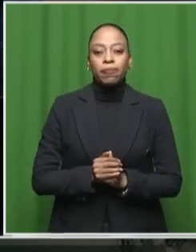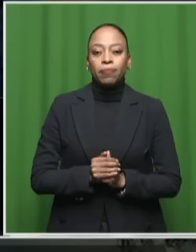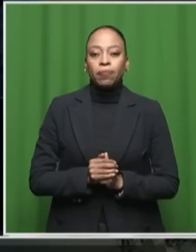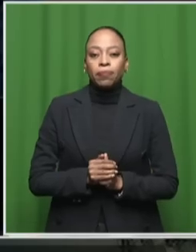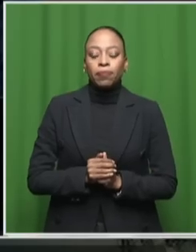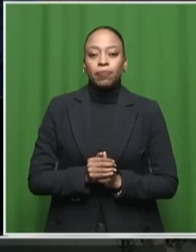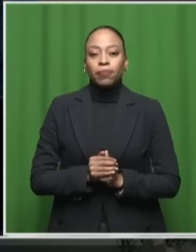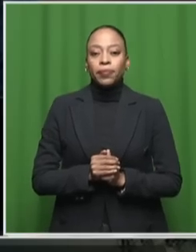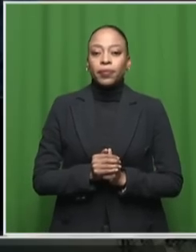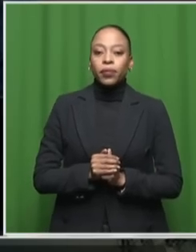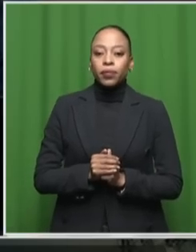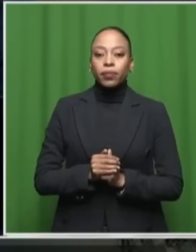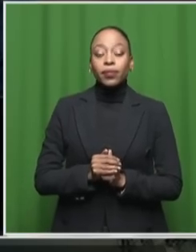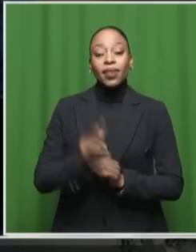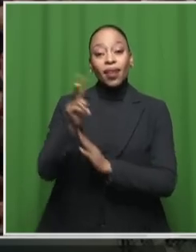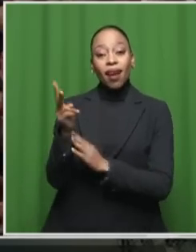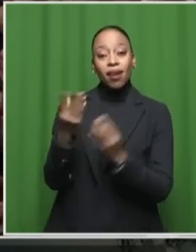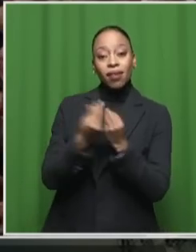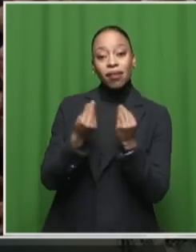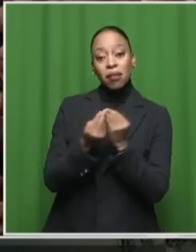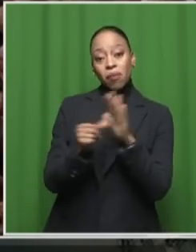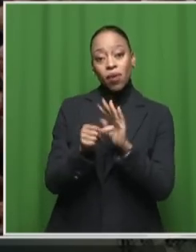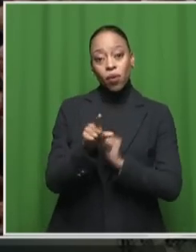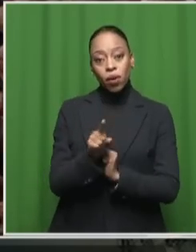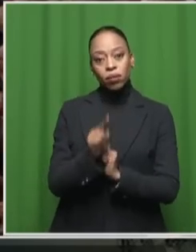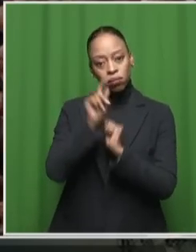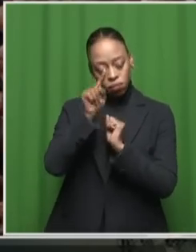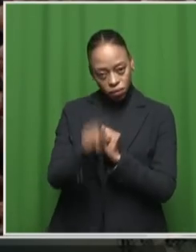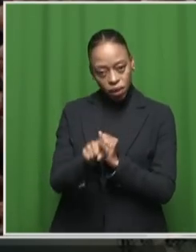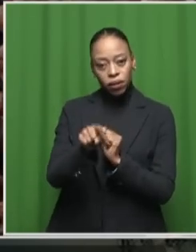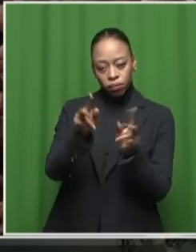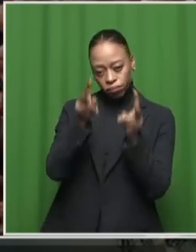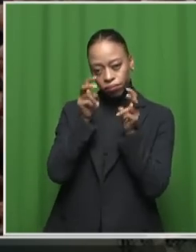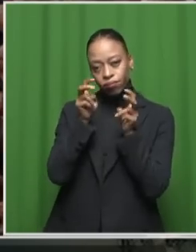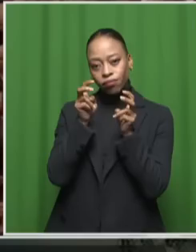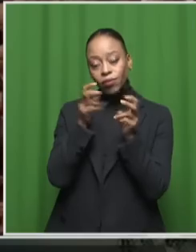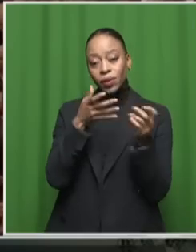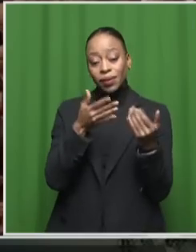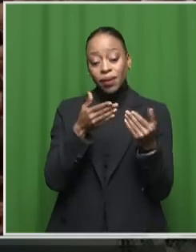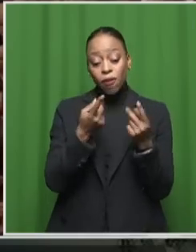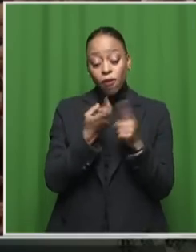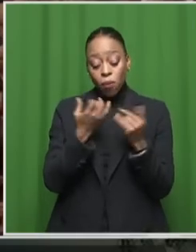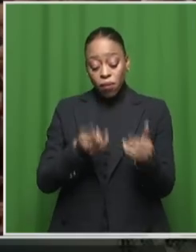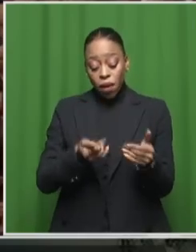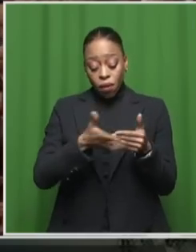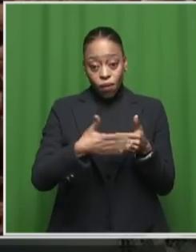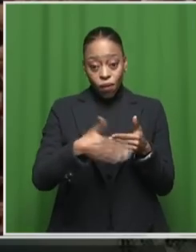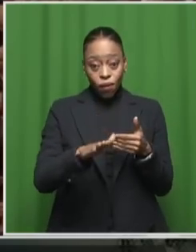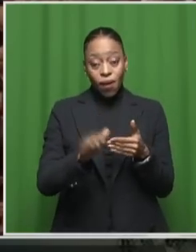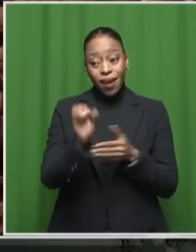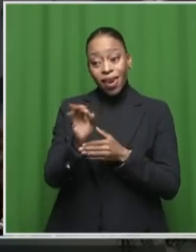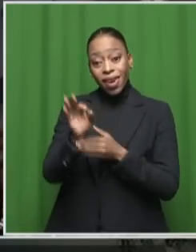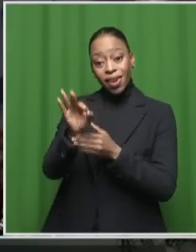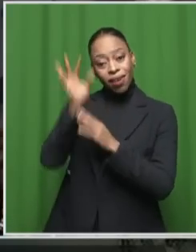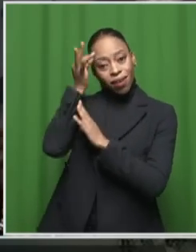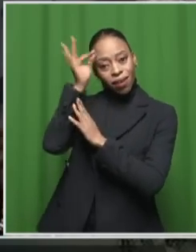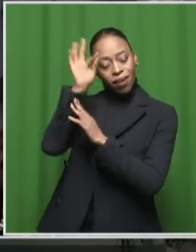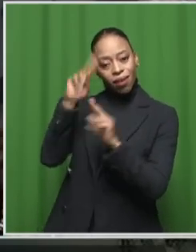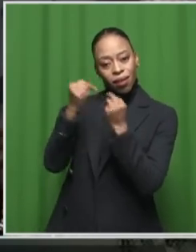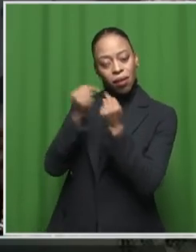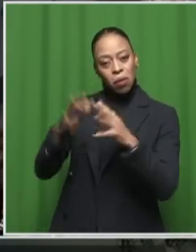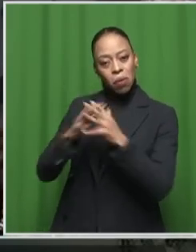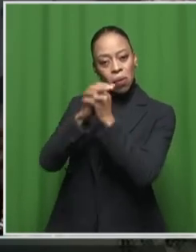Sakina, to recognize that whatever happens from here, once the government of national unity, cabinet